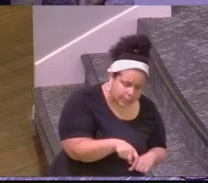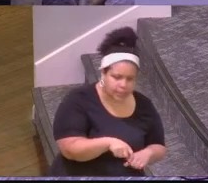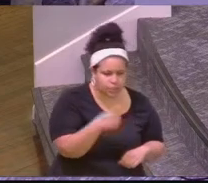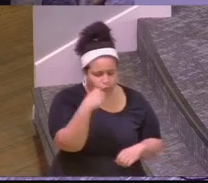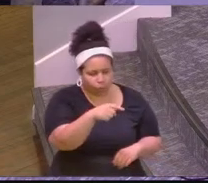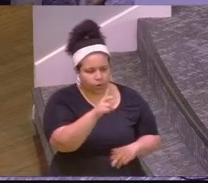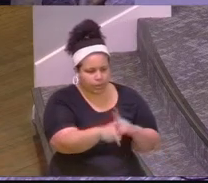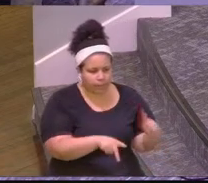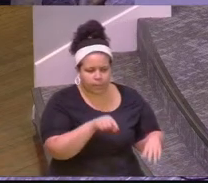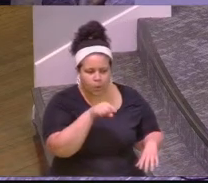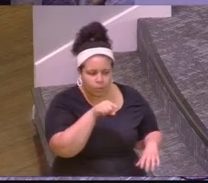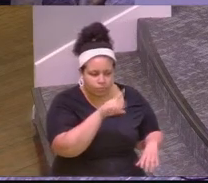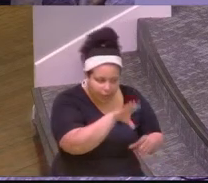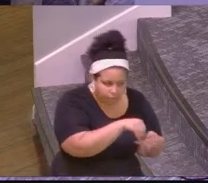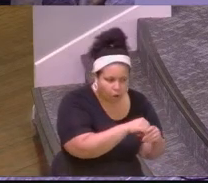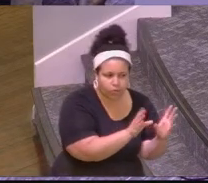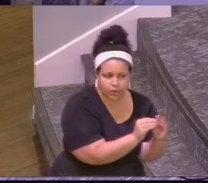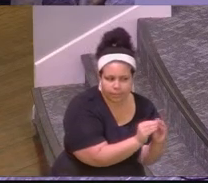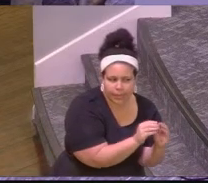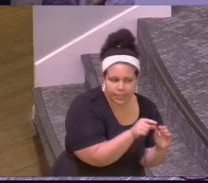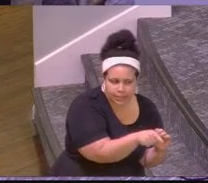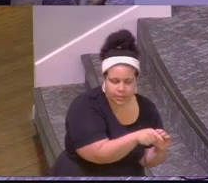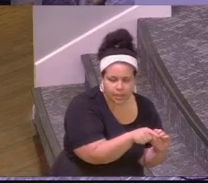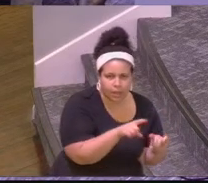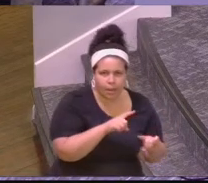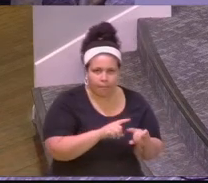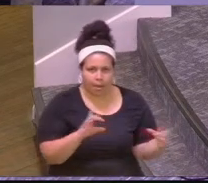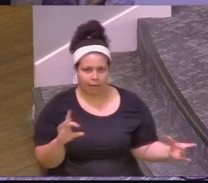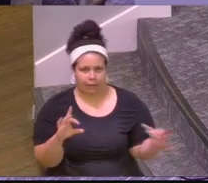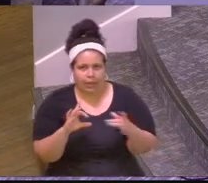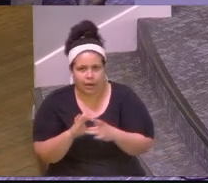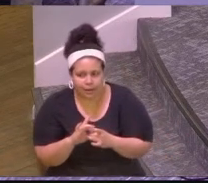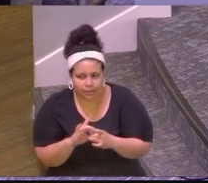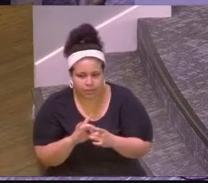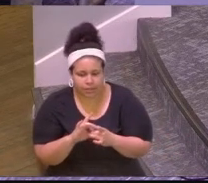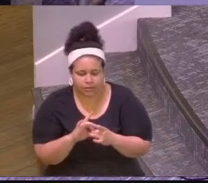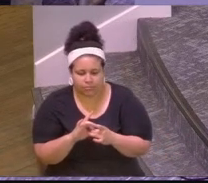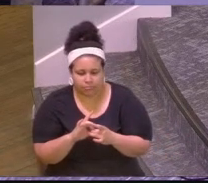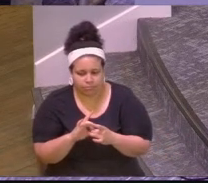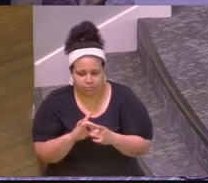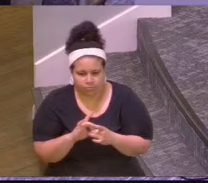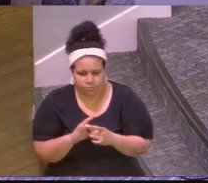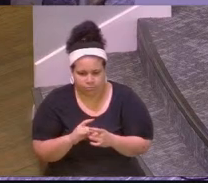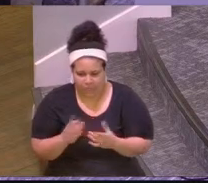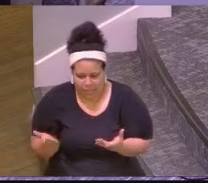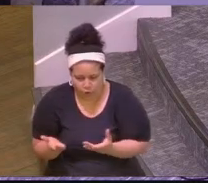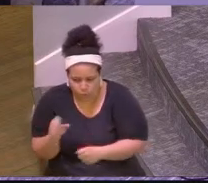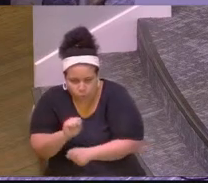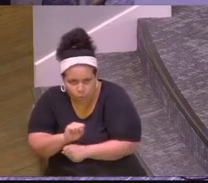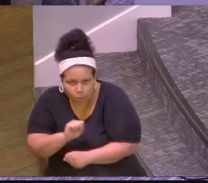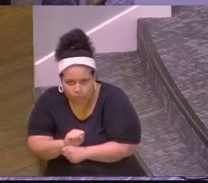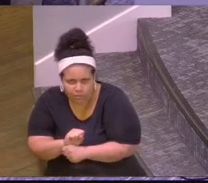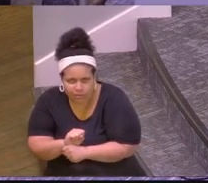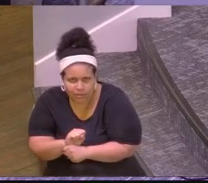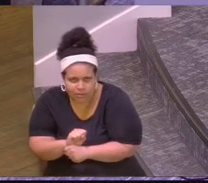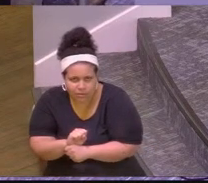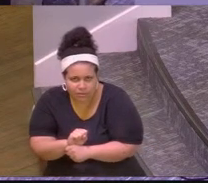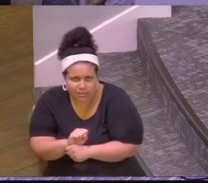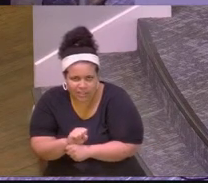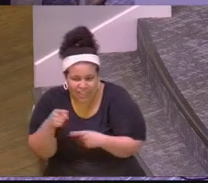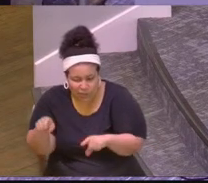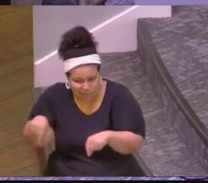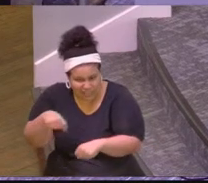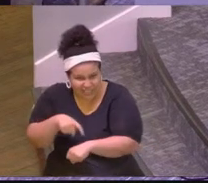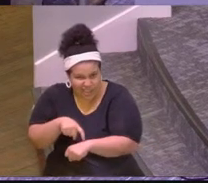don't particularly connect with what we are working on in these rooms in those times.